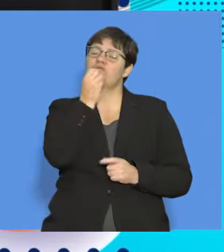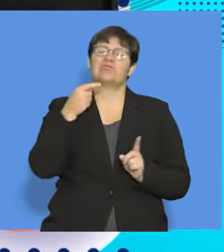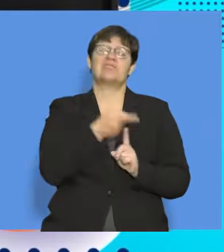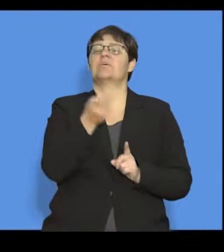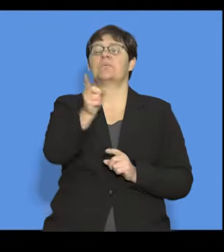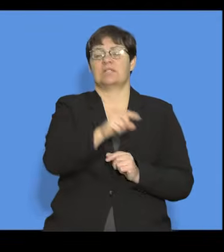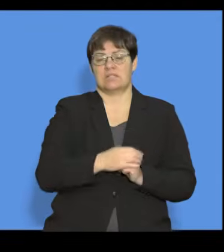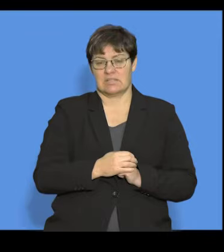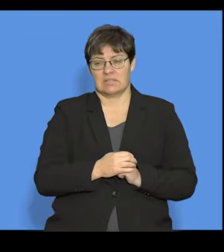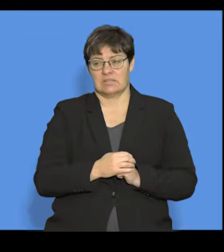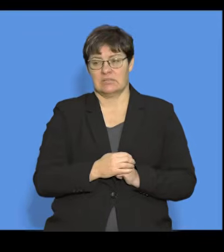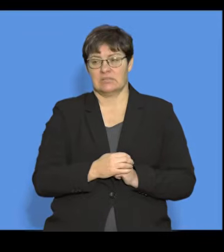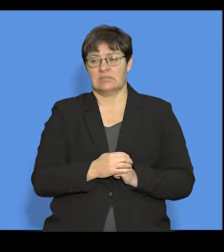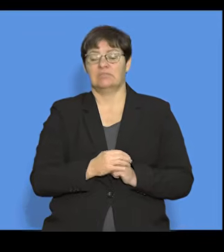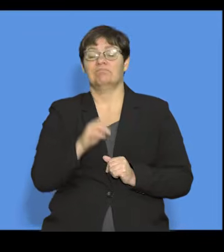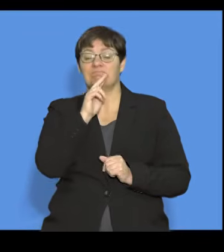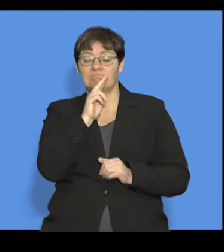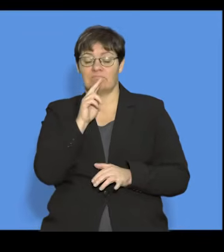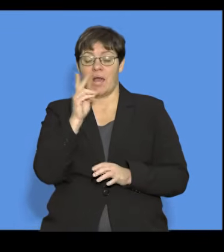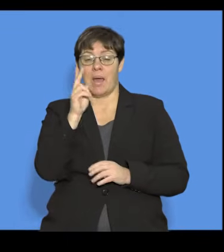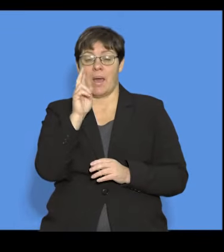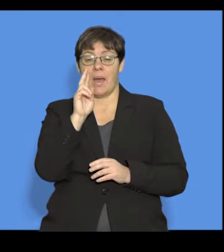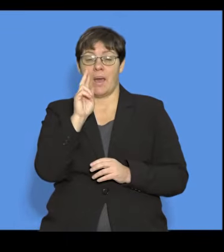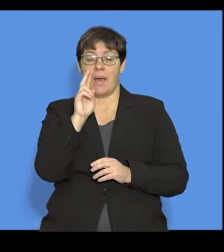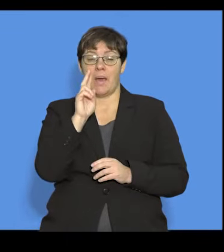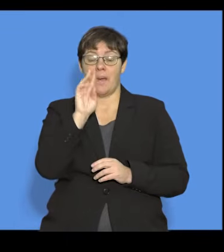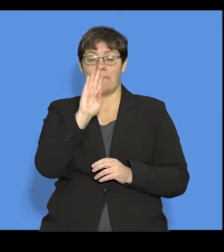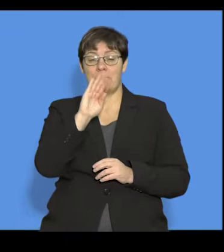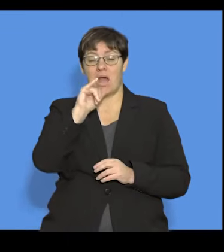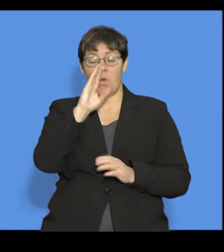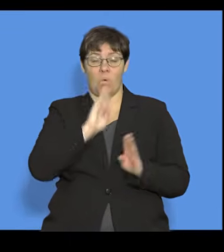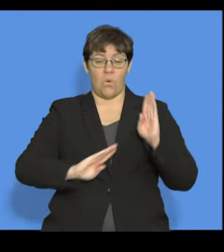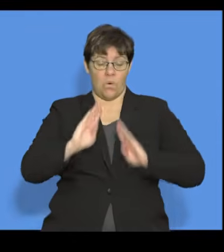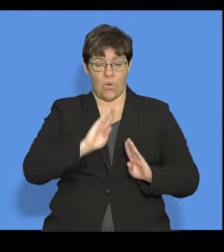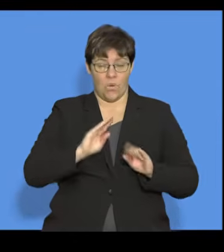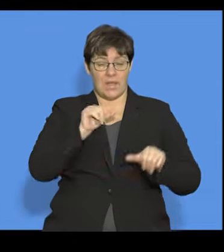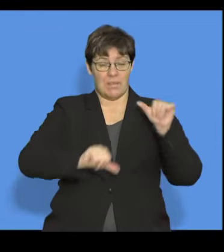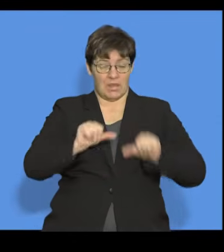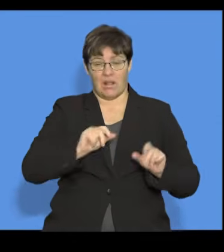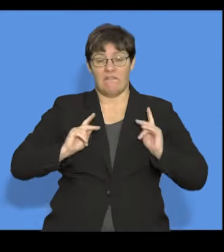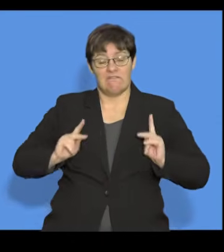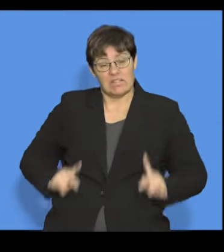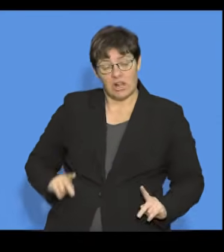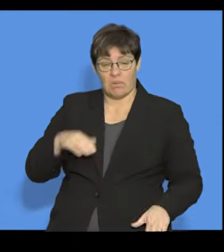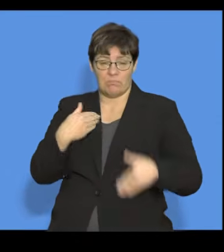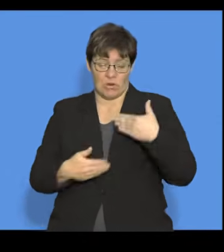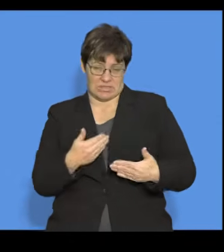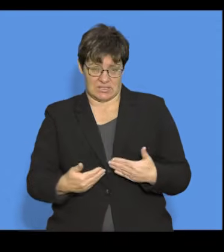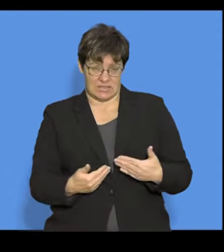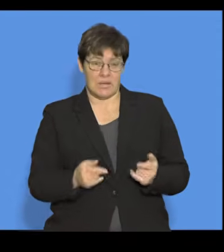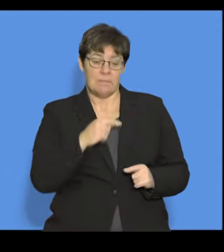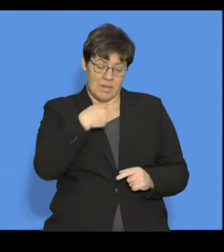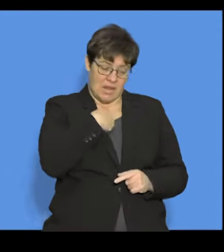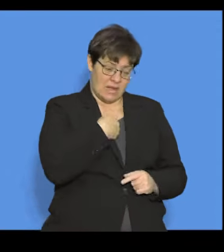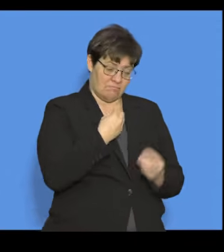nutrition. So nutrition is the biochemical and physiological processes by which